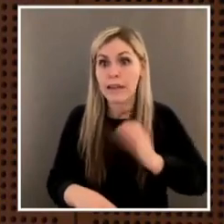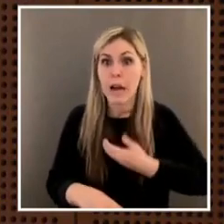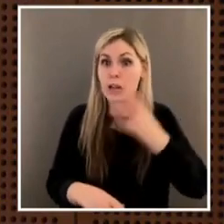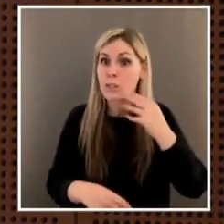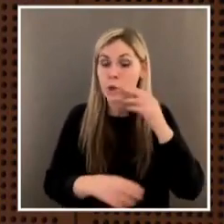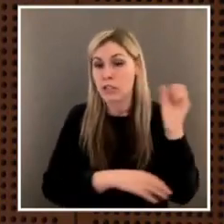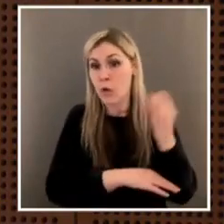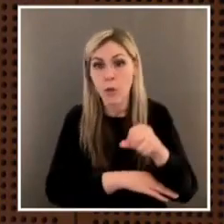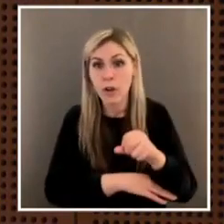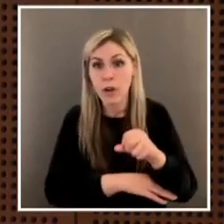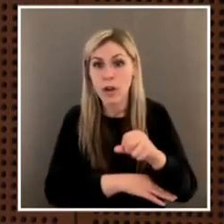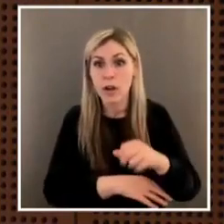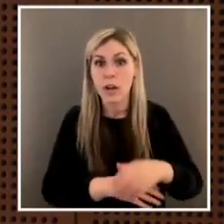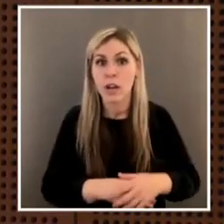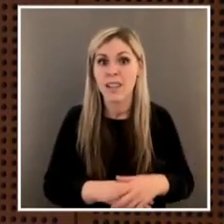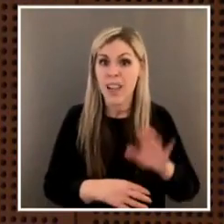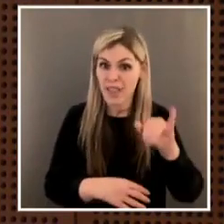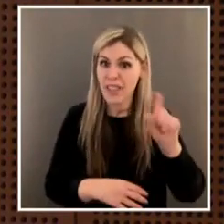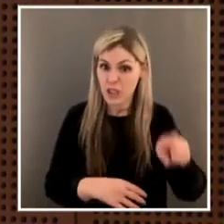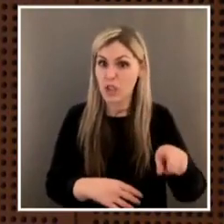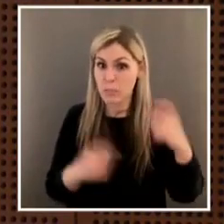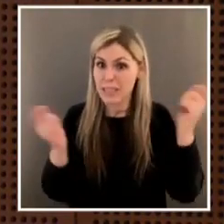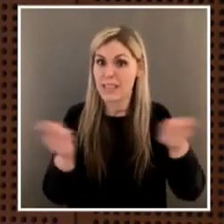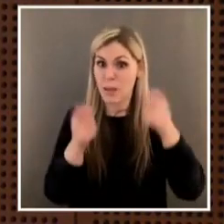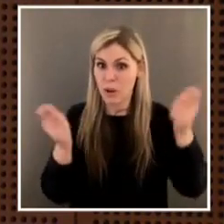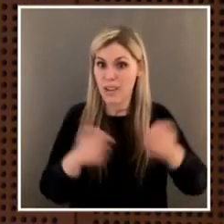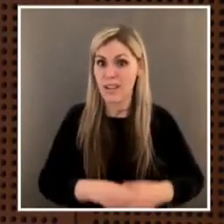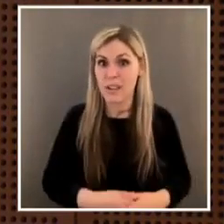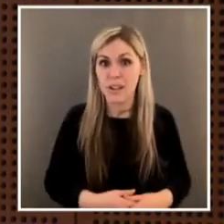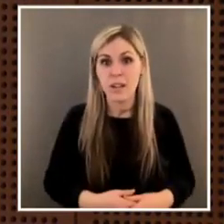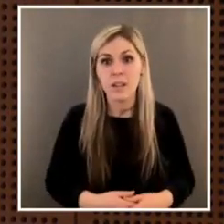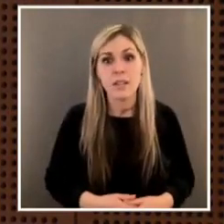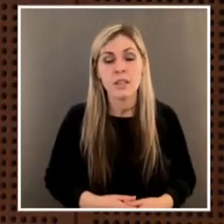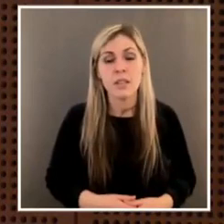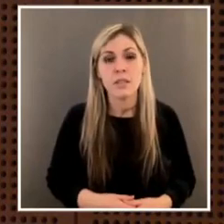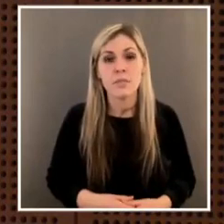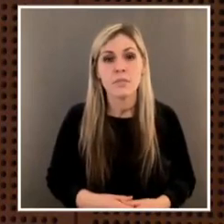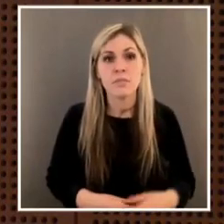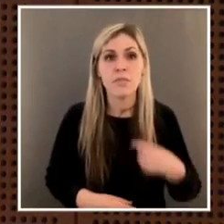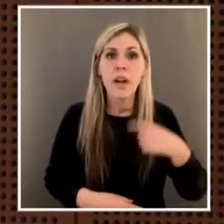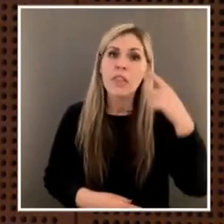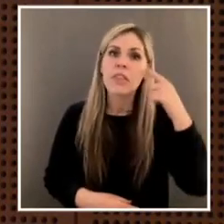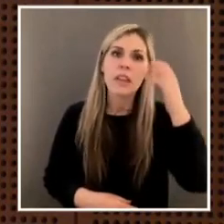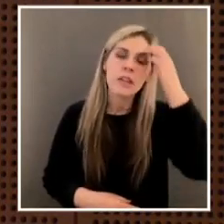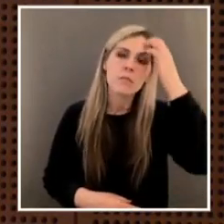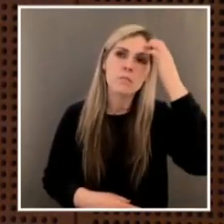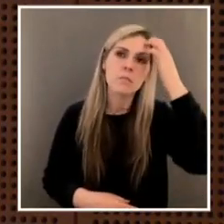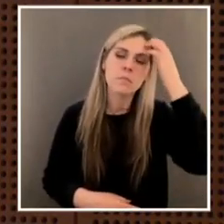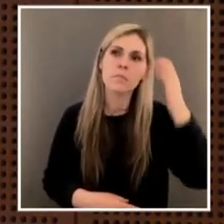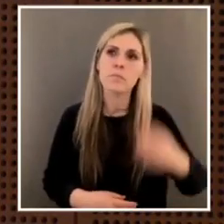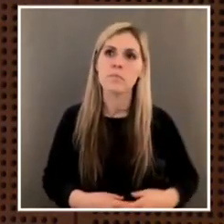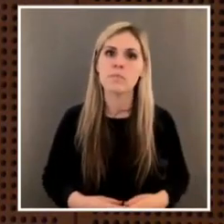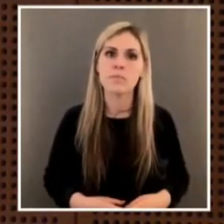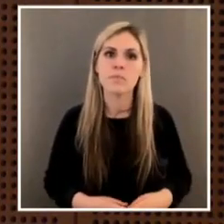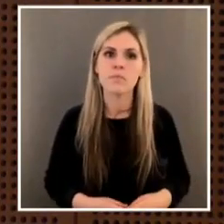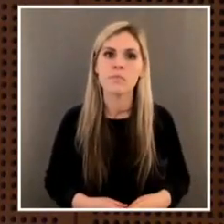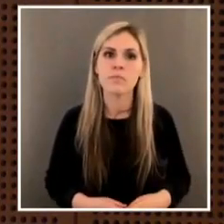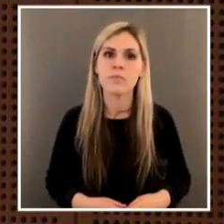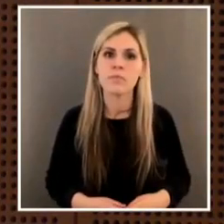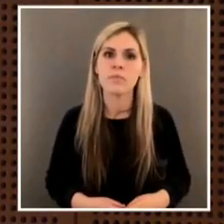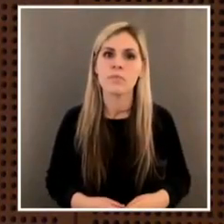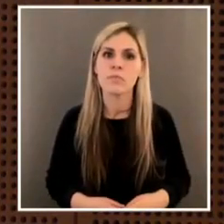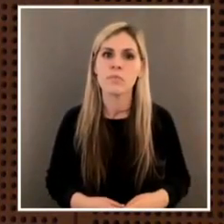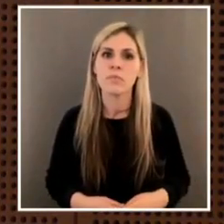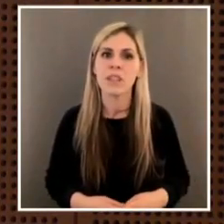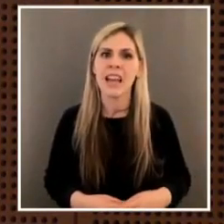And that's to be celebrated. I think that the idea that, that we don't want to